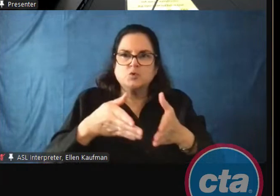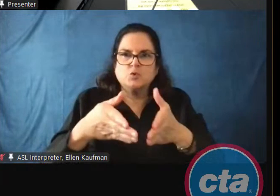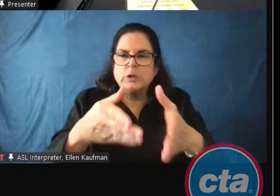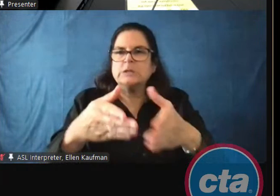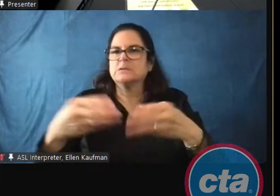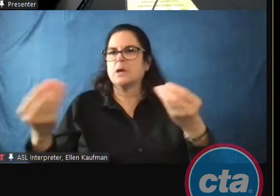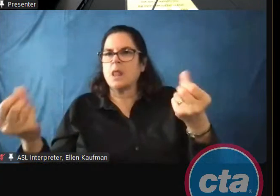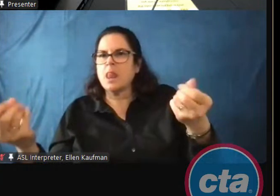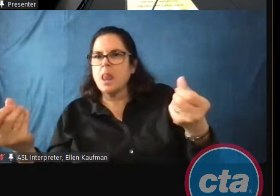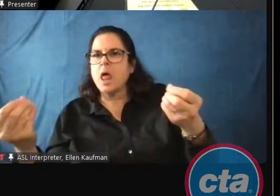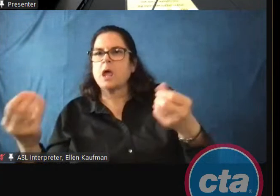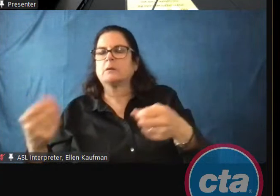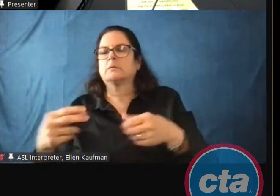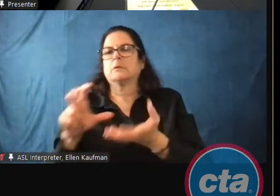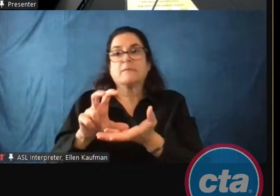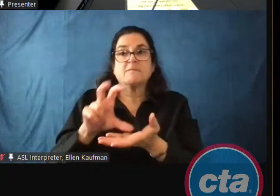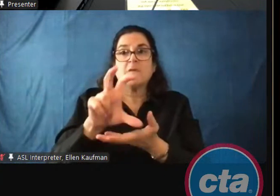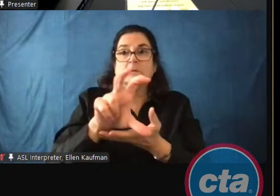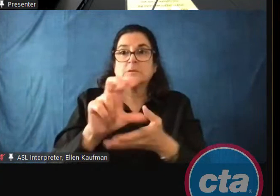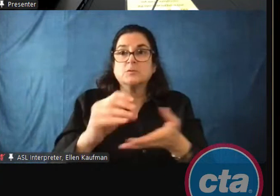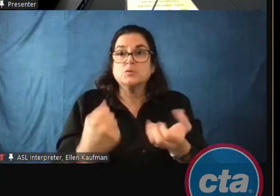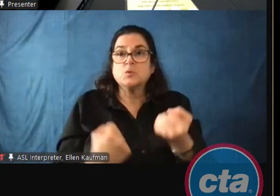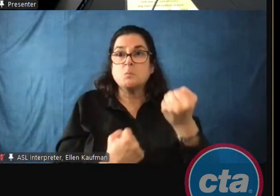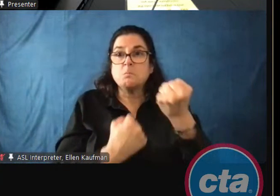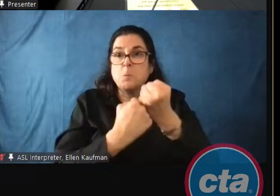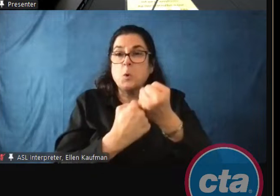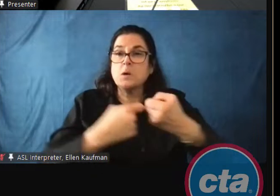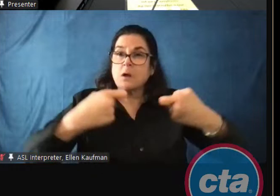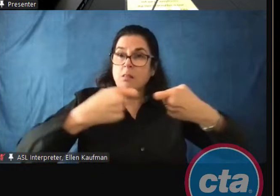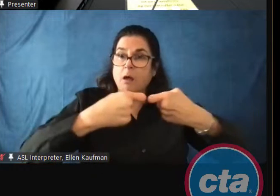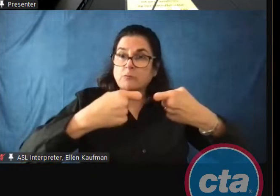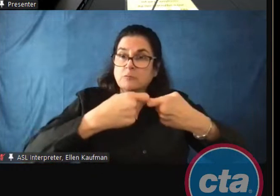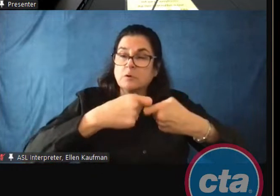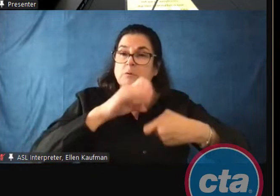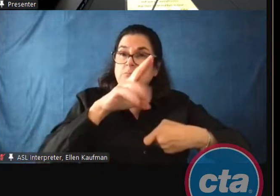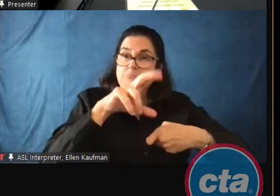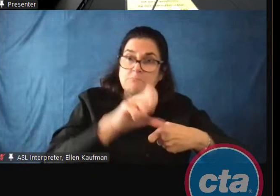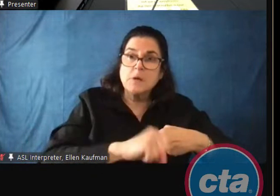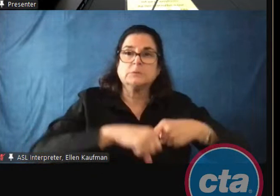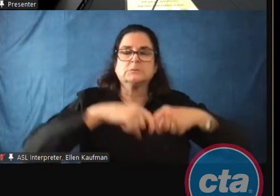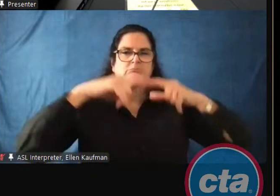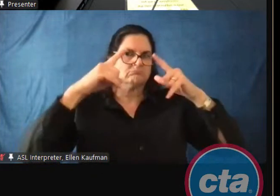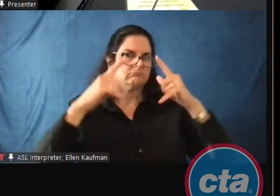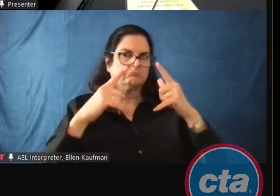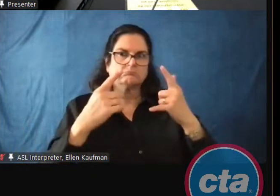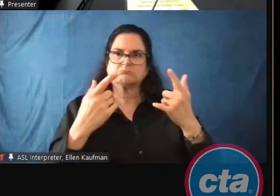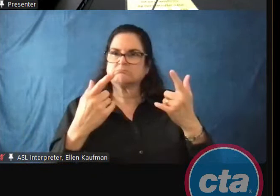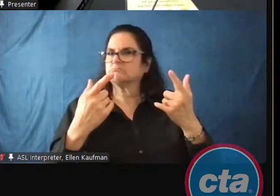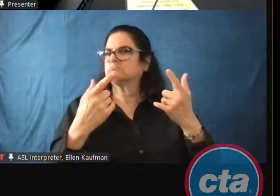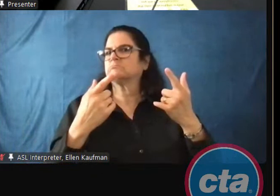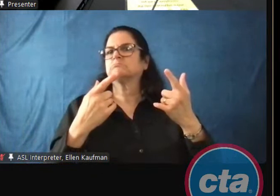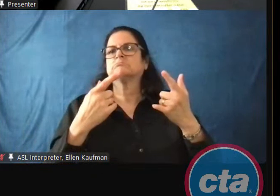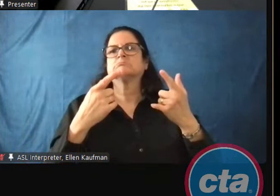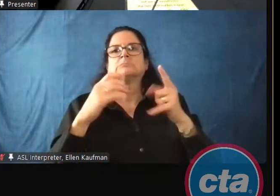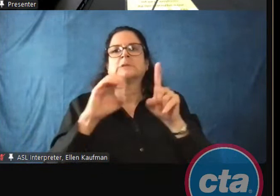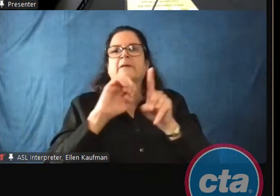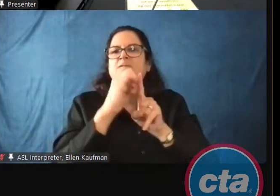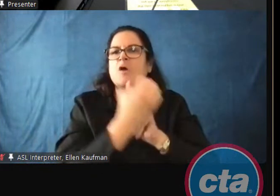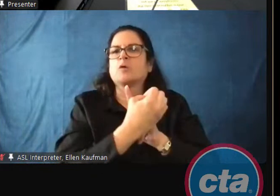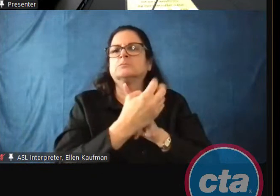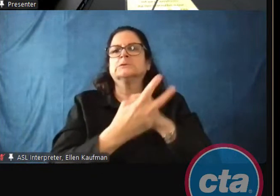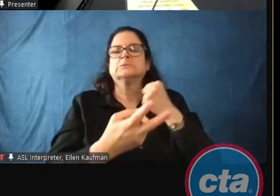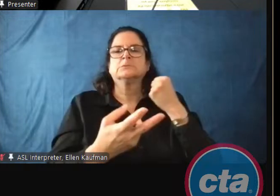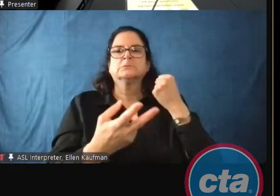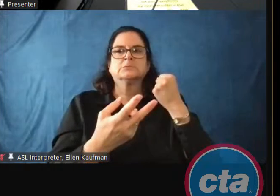investing in electrification and all the different energy and sustainability components. So, that's happy to take any